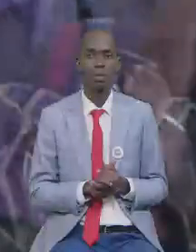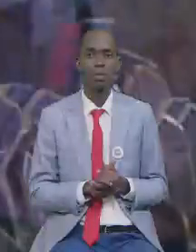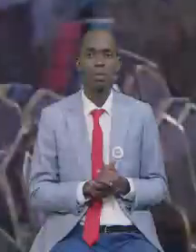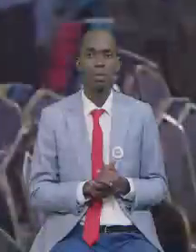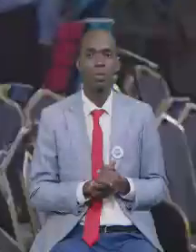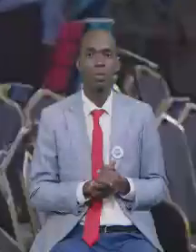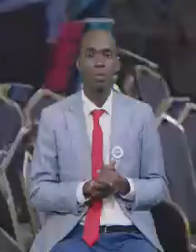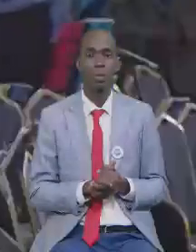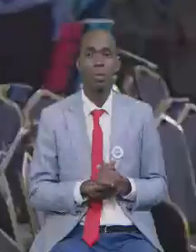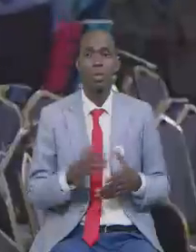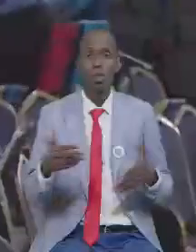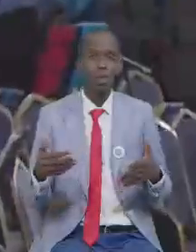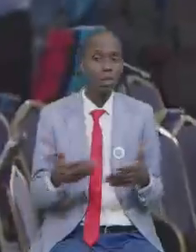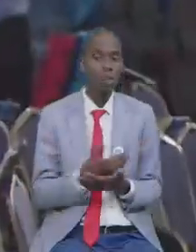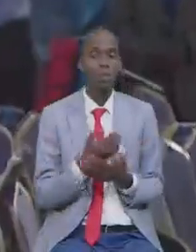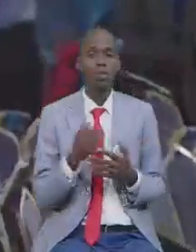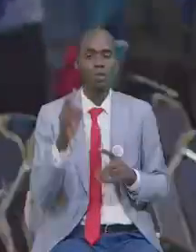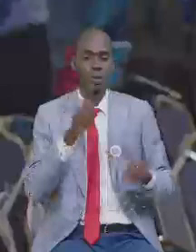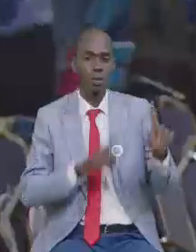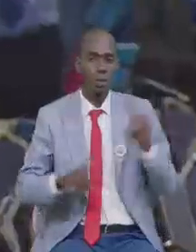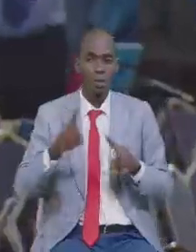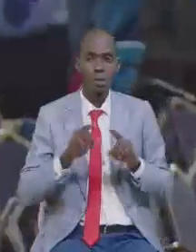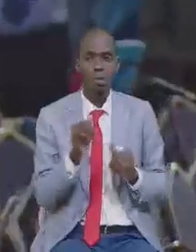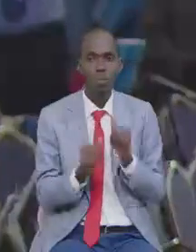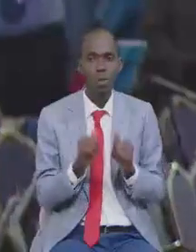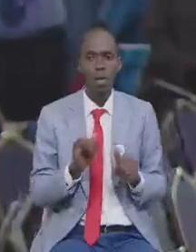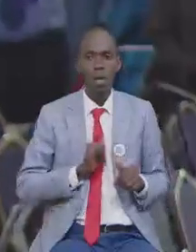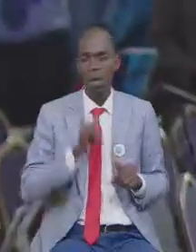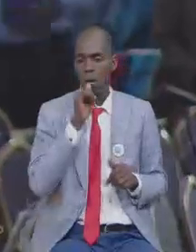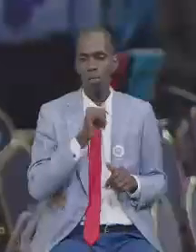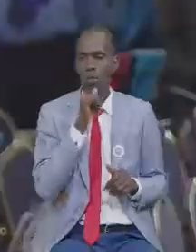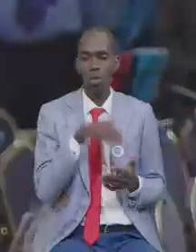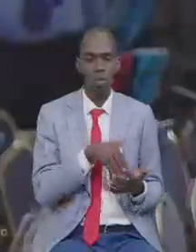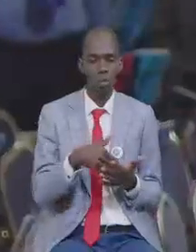New song, I am not weak, I am strong.